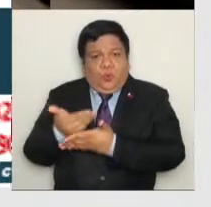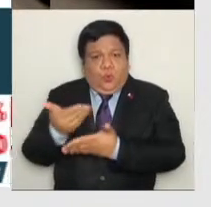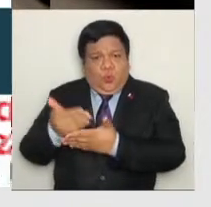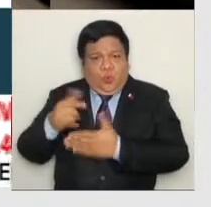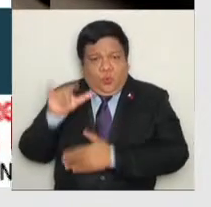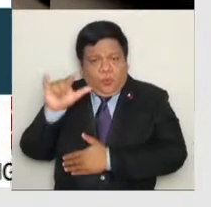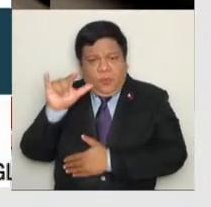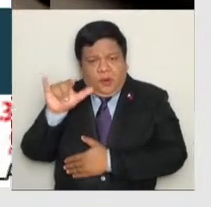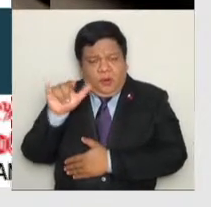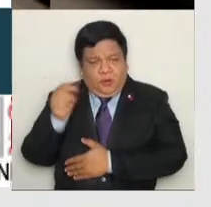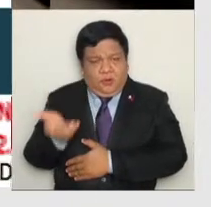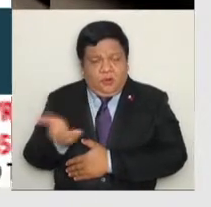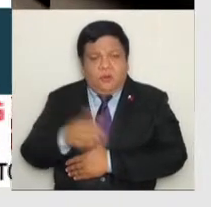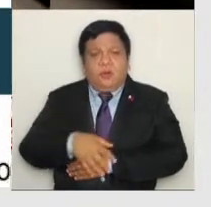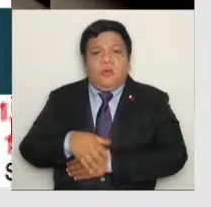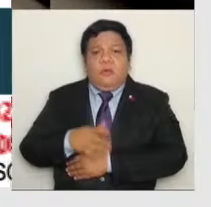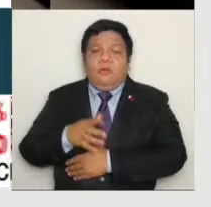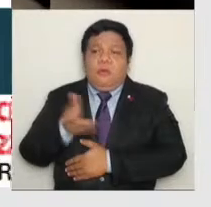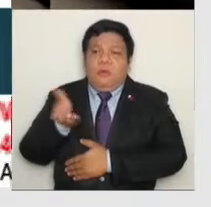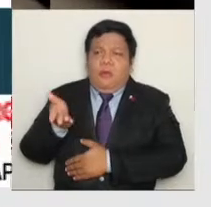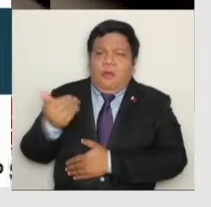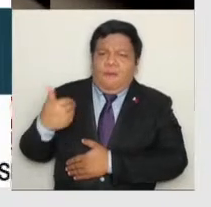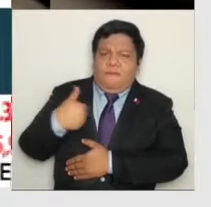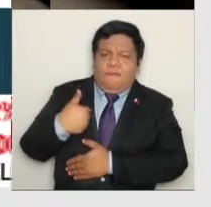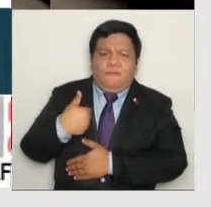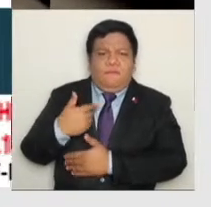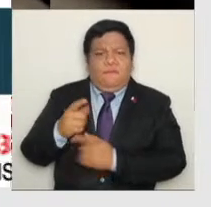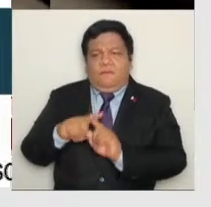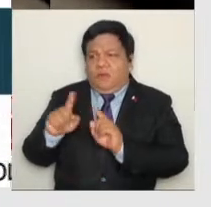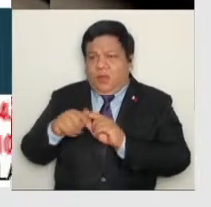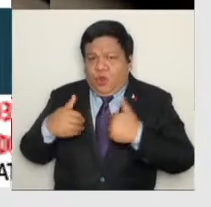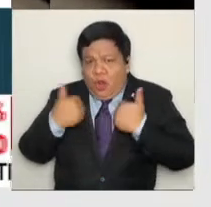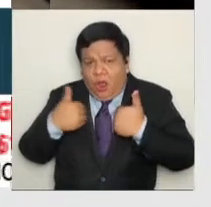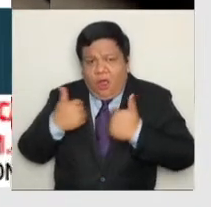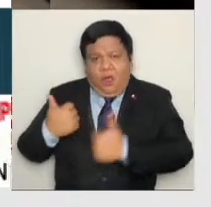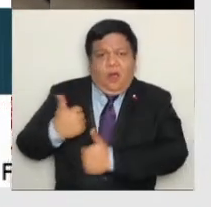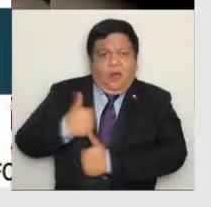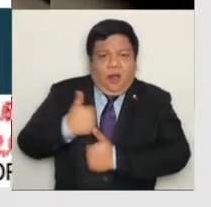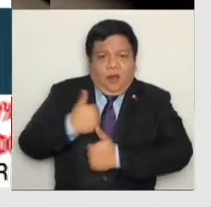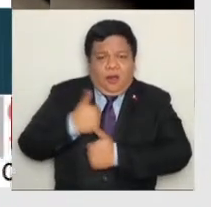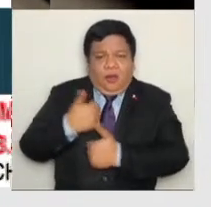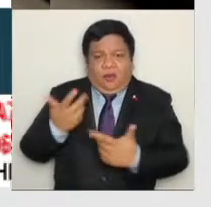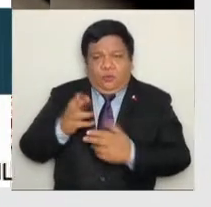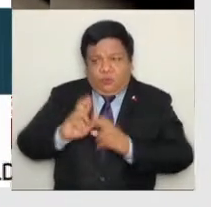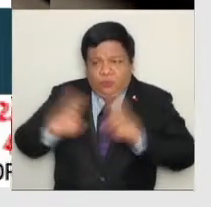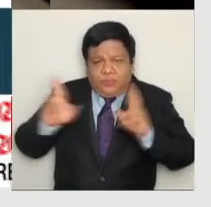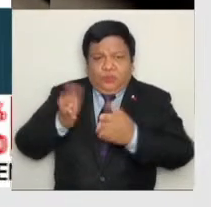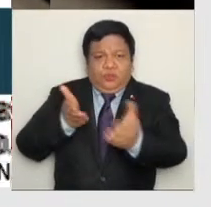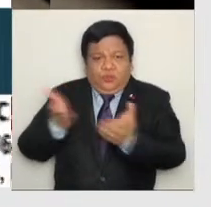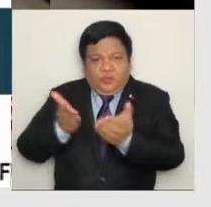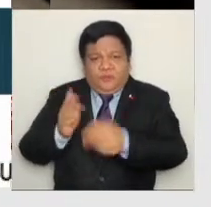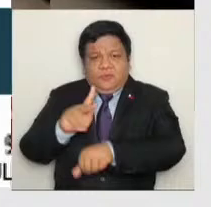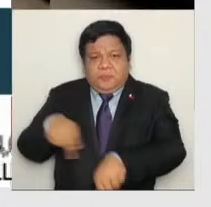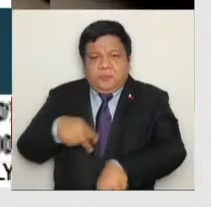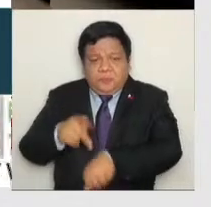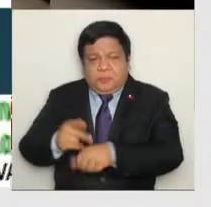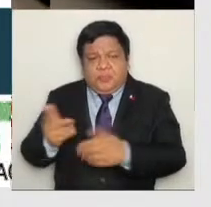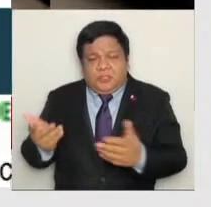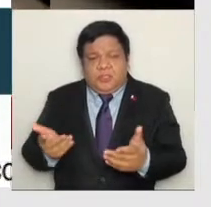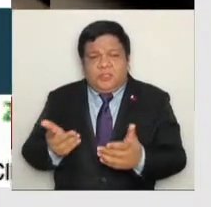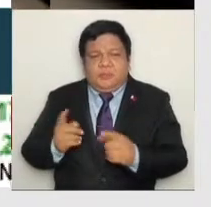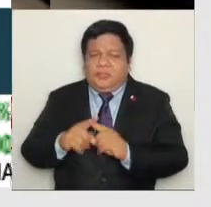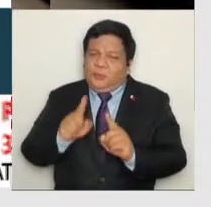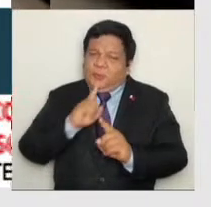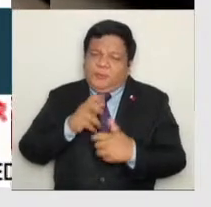It's full of young soldiers ready to serve the Republic. And it just is very